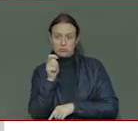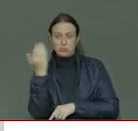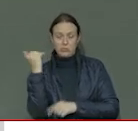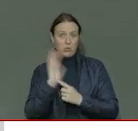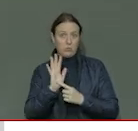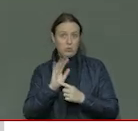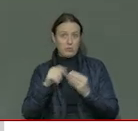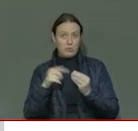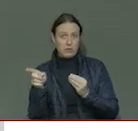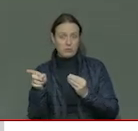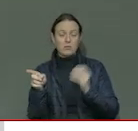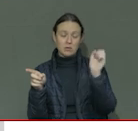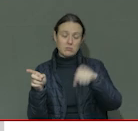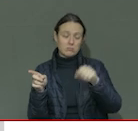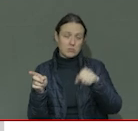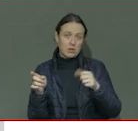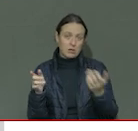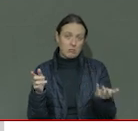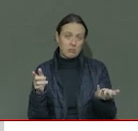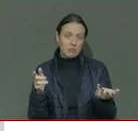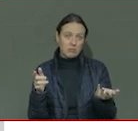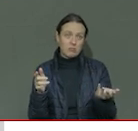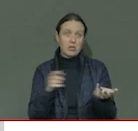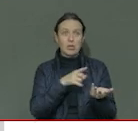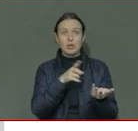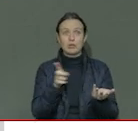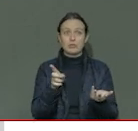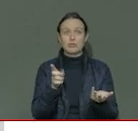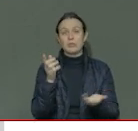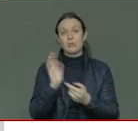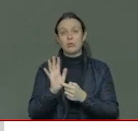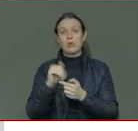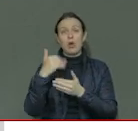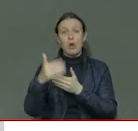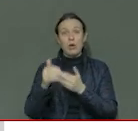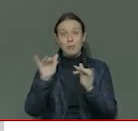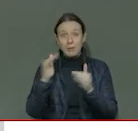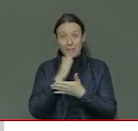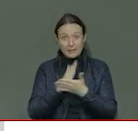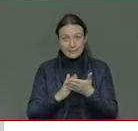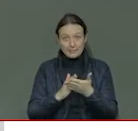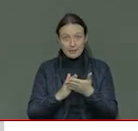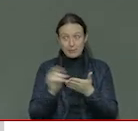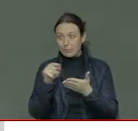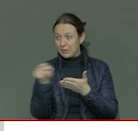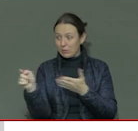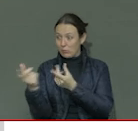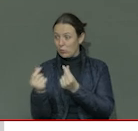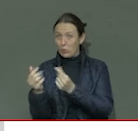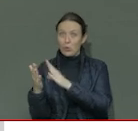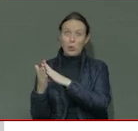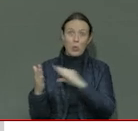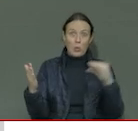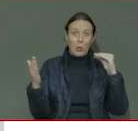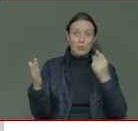about him? Yes. And even after that movie, there were people who copied what was done in movies. Have you